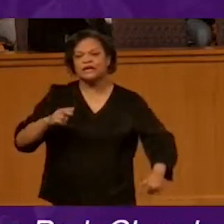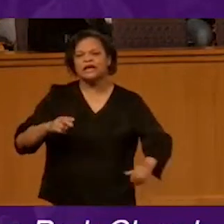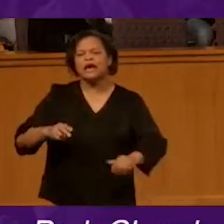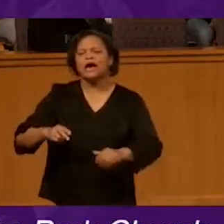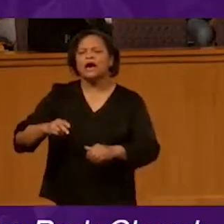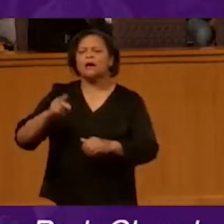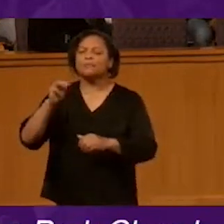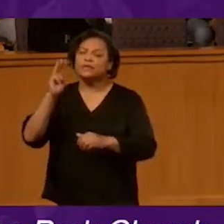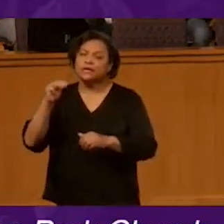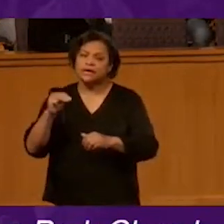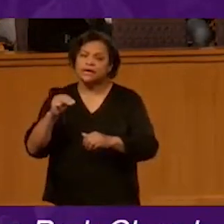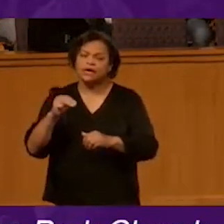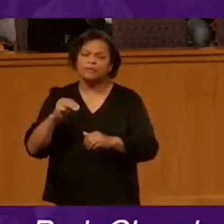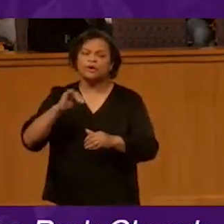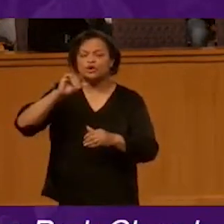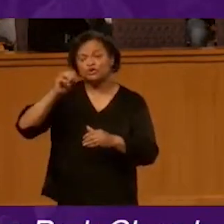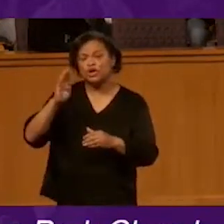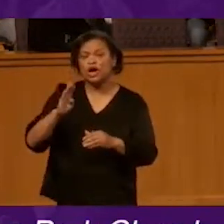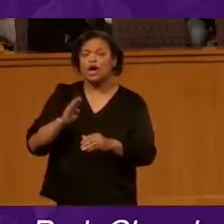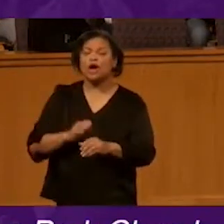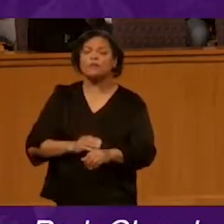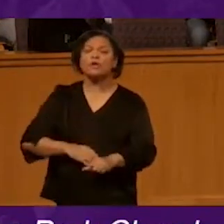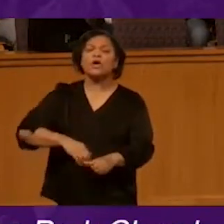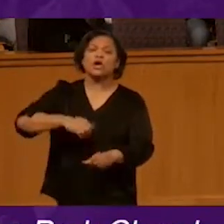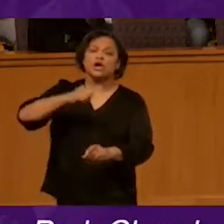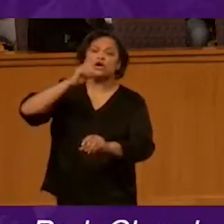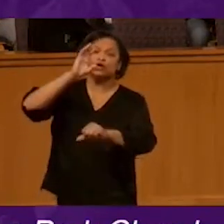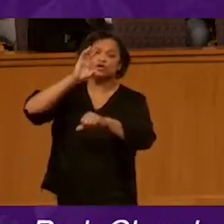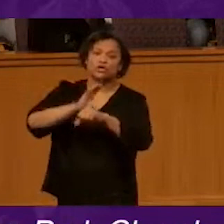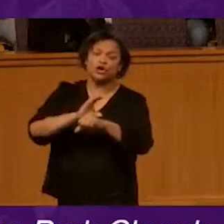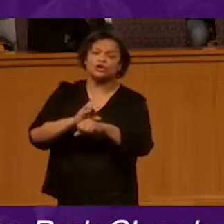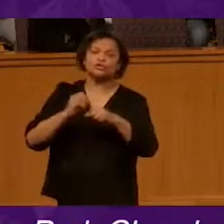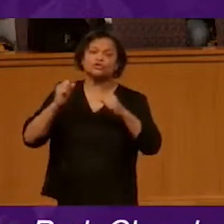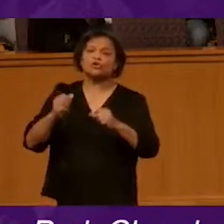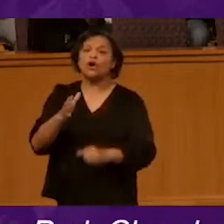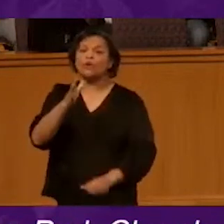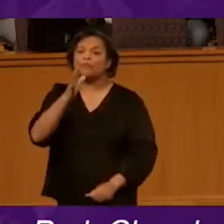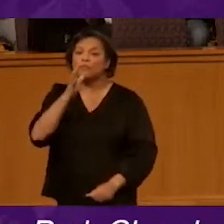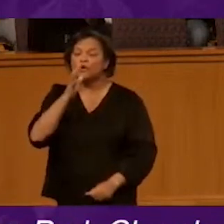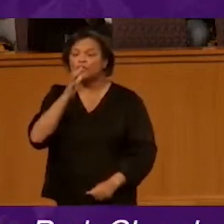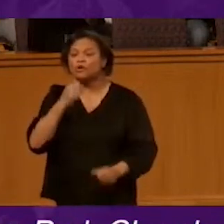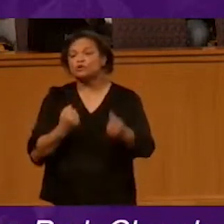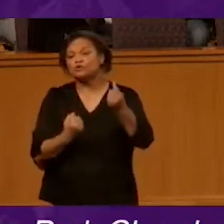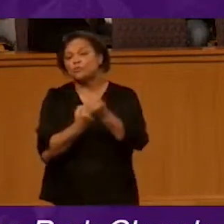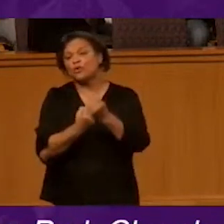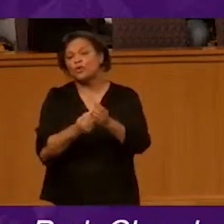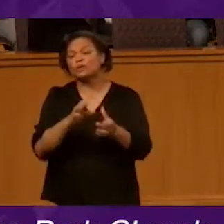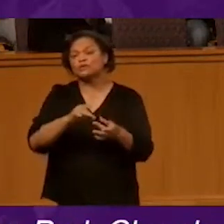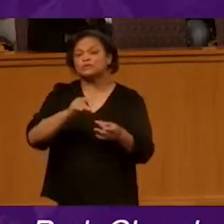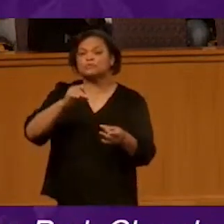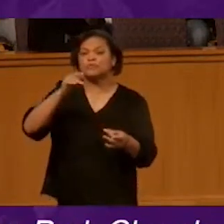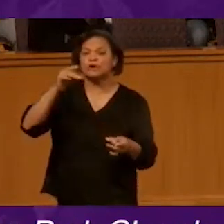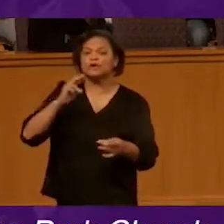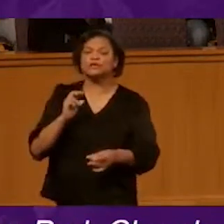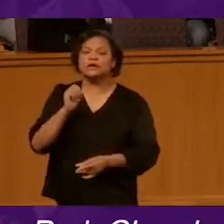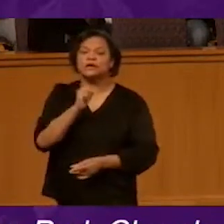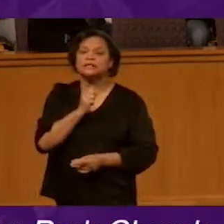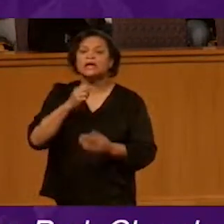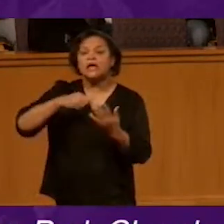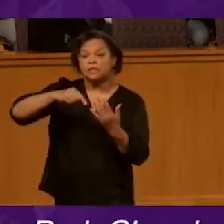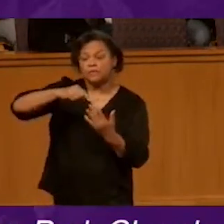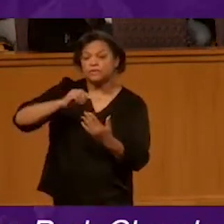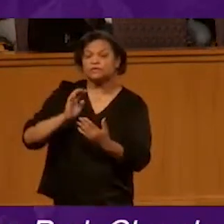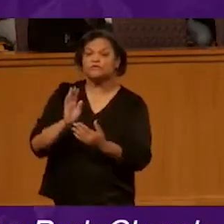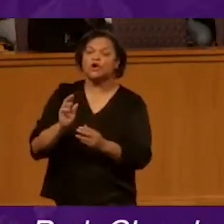and also have that strong motherly and nurturing spirit towards us and our teammates in the midst of all of her